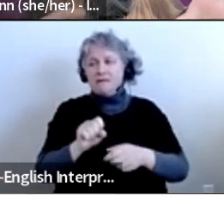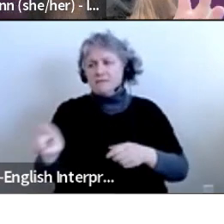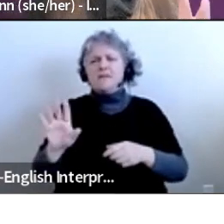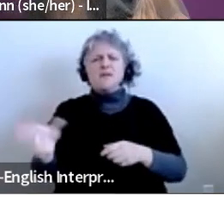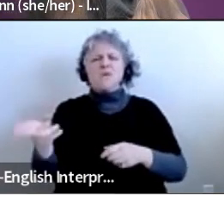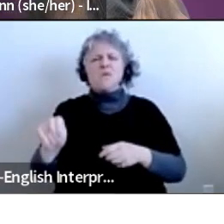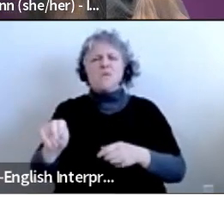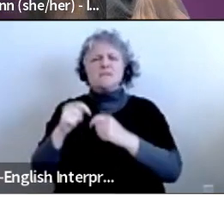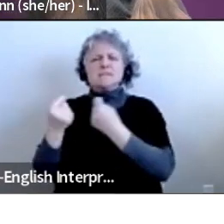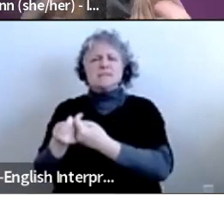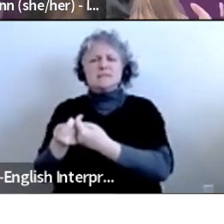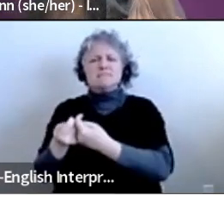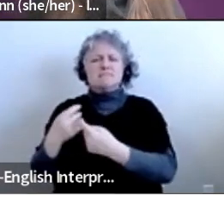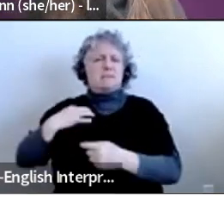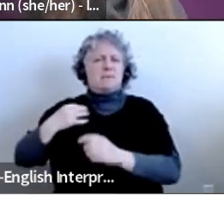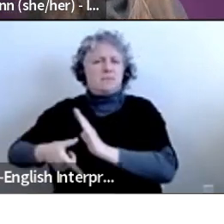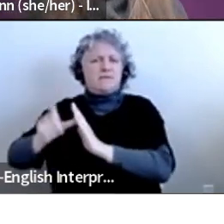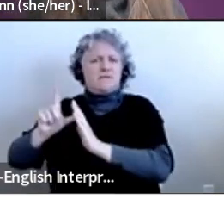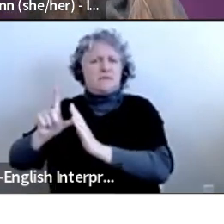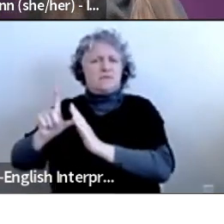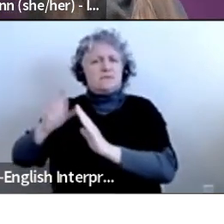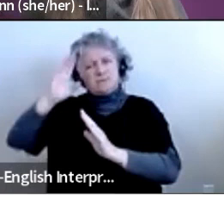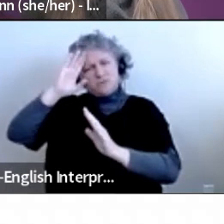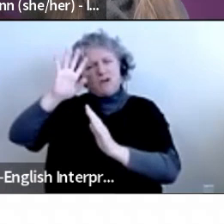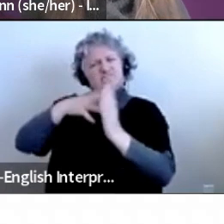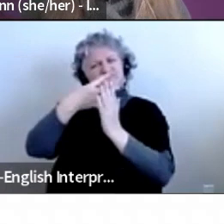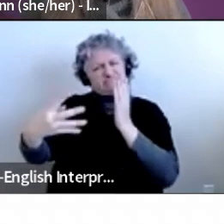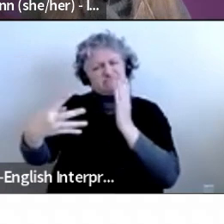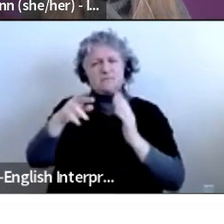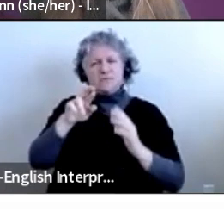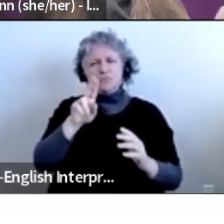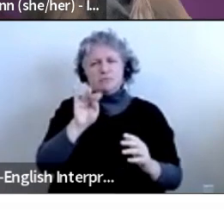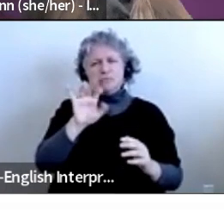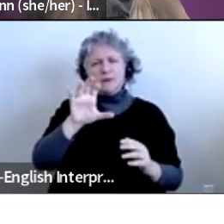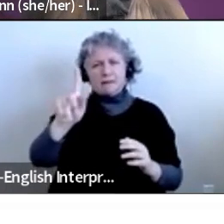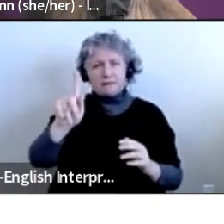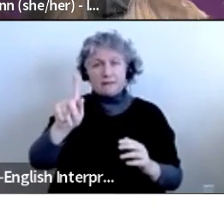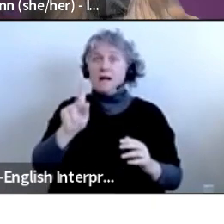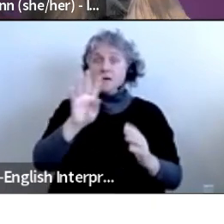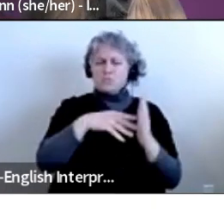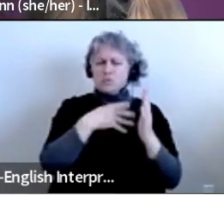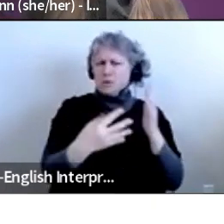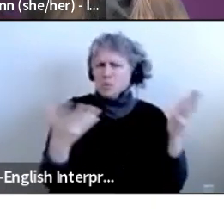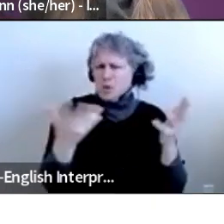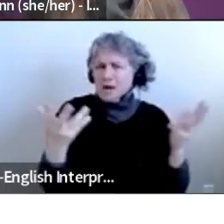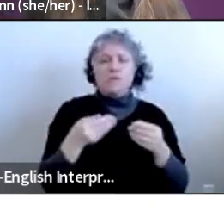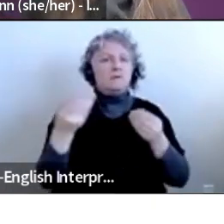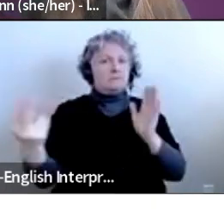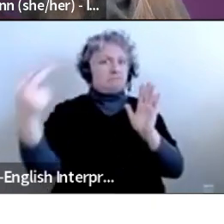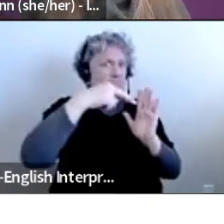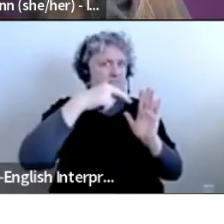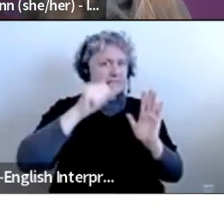teams reviewing applications based on the same rubric. And I will mention in a couple slides where you can find that rubric since we give you access to